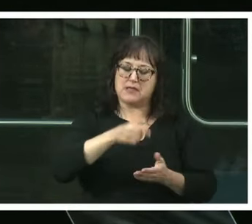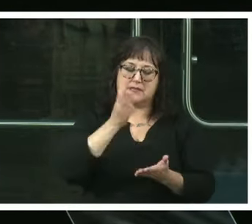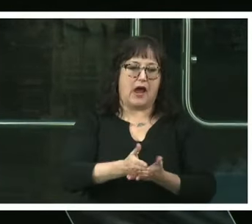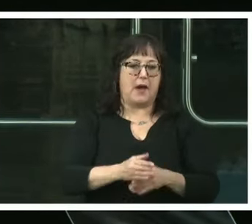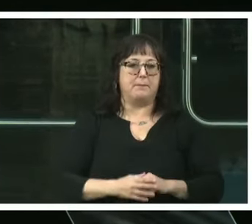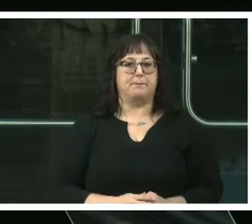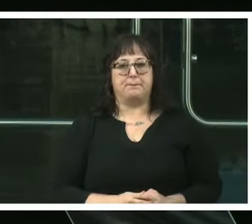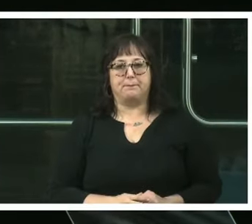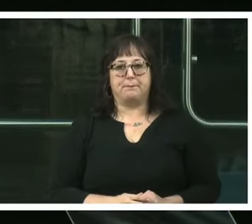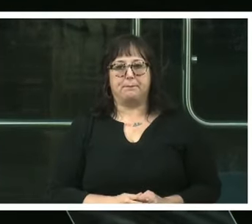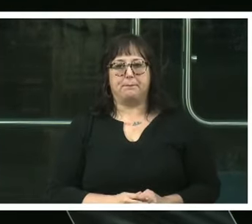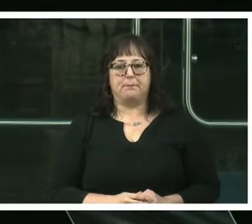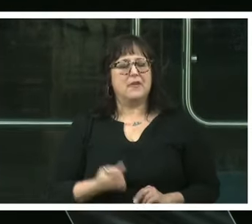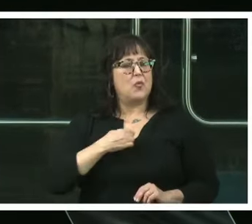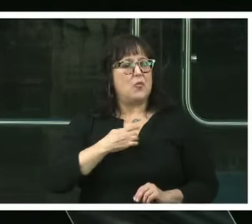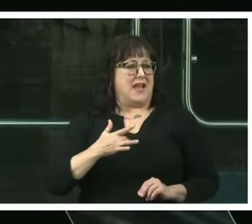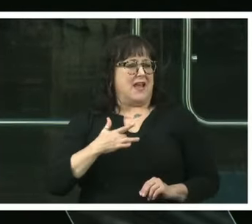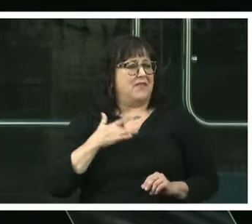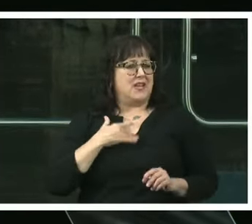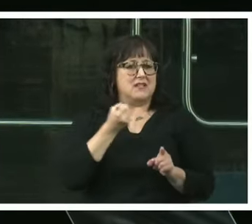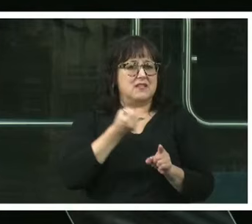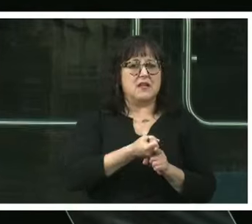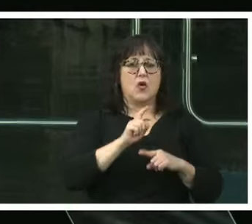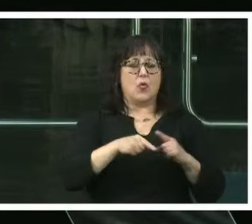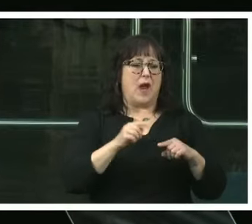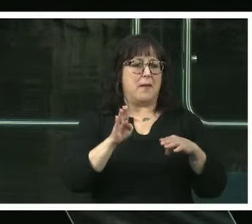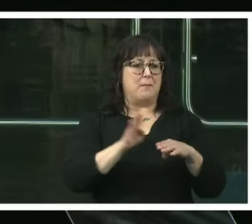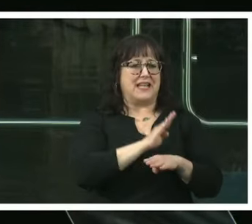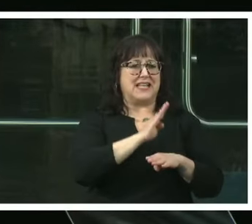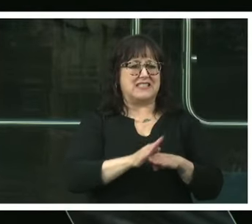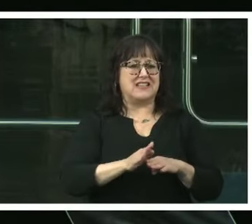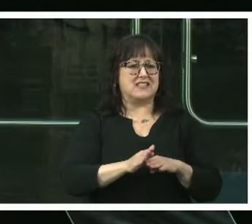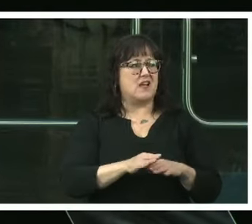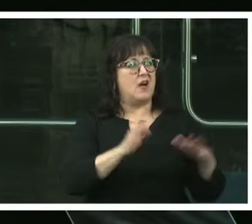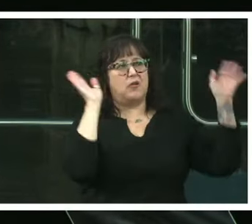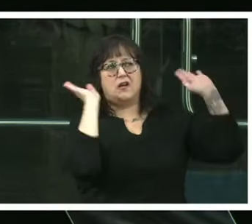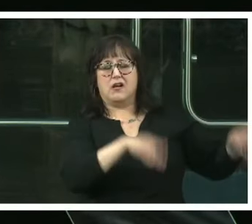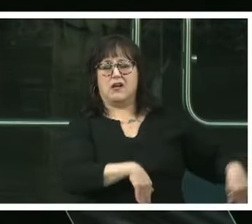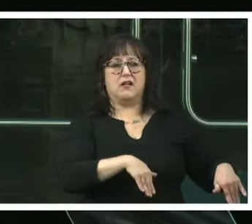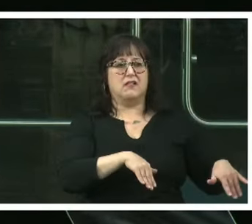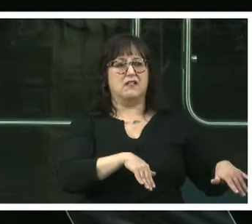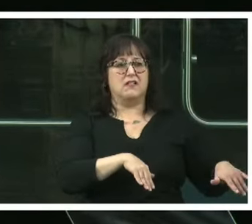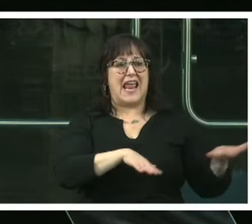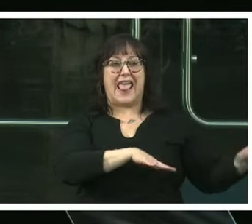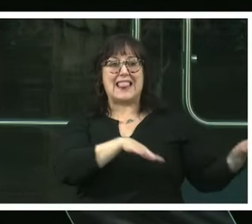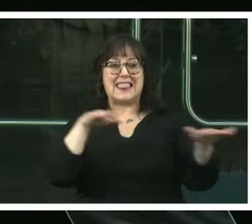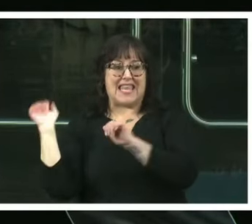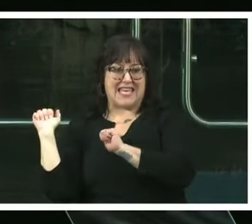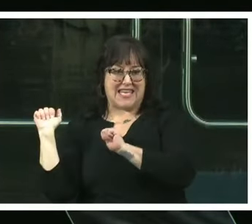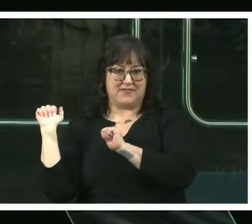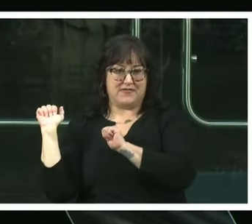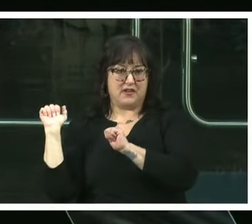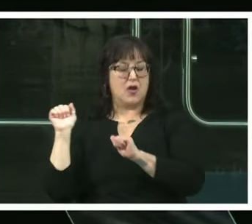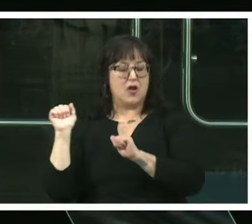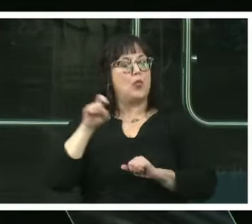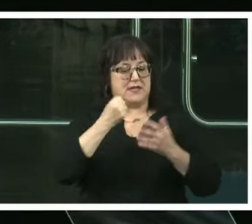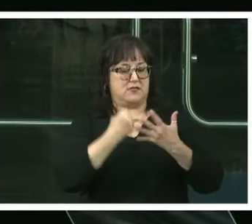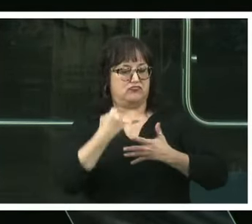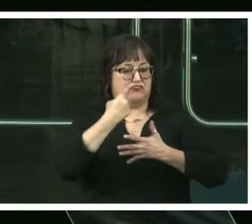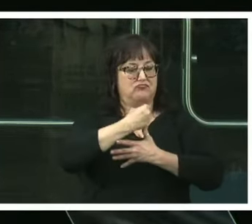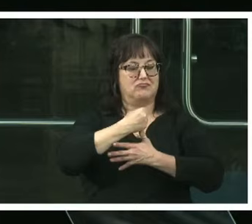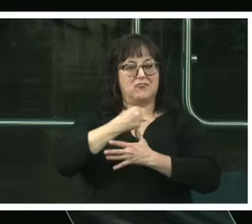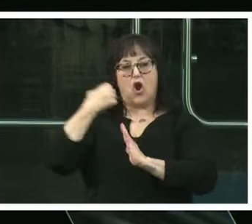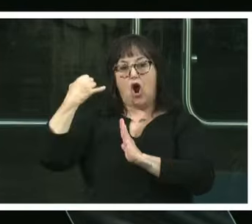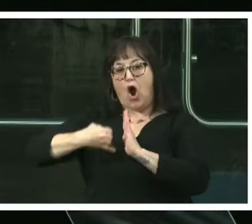We're feeling the impacts when businesses pack up and leave our city because of it. We will prioritize arts